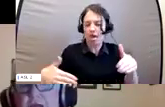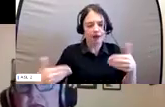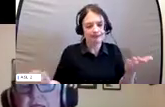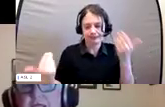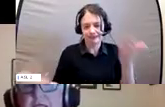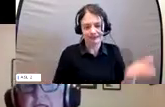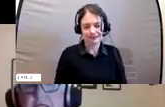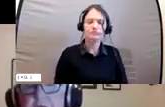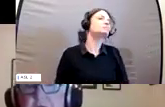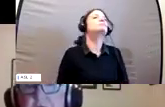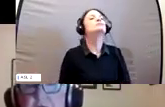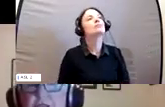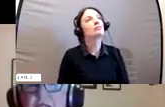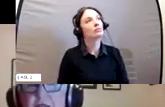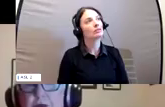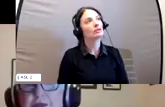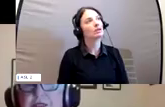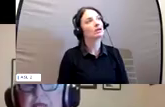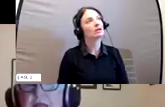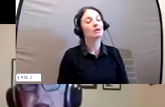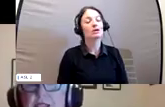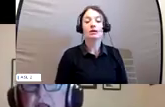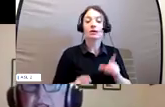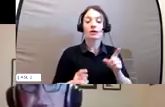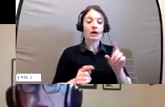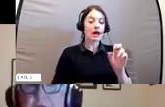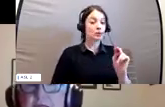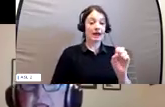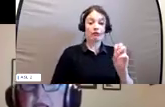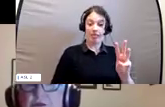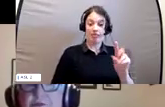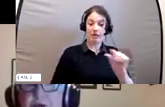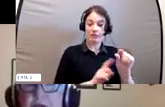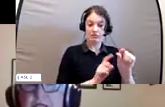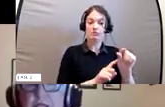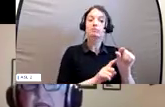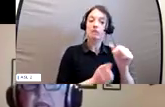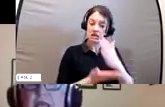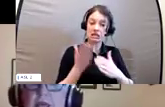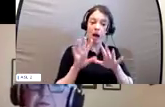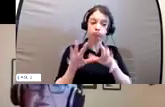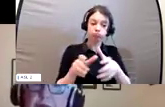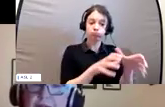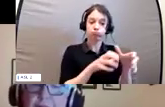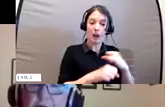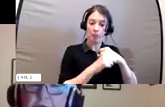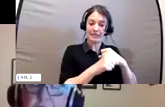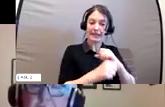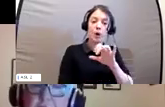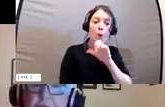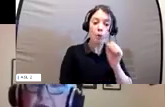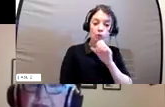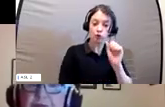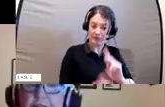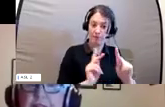really nothing. There are entities in New South Wales that are charged with protecting the older person. But from